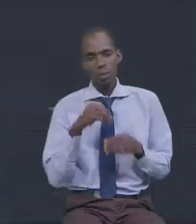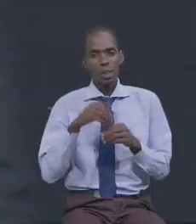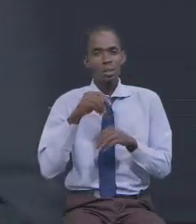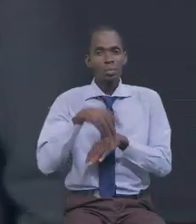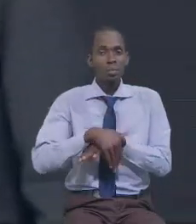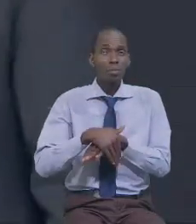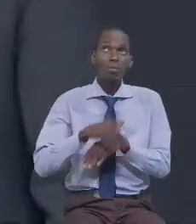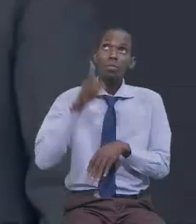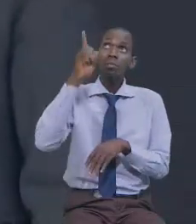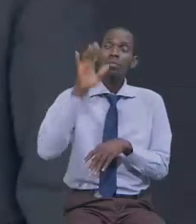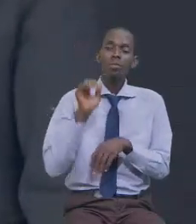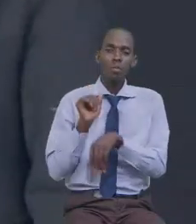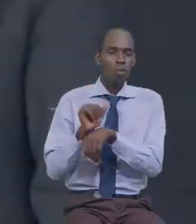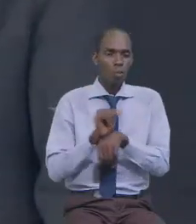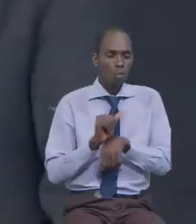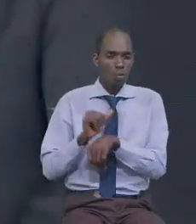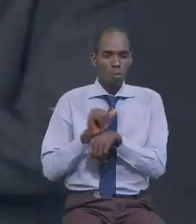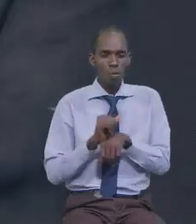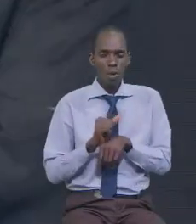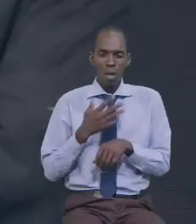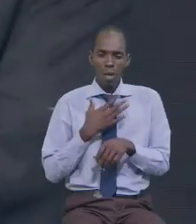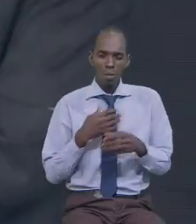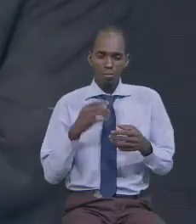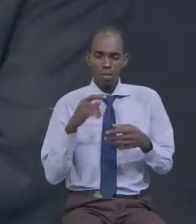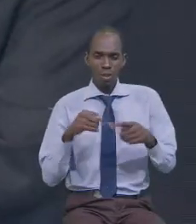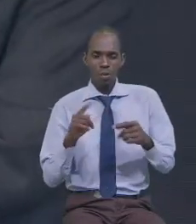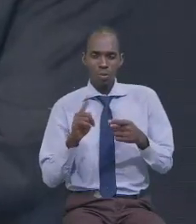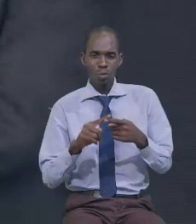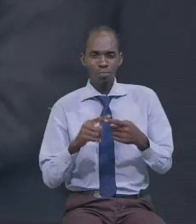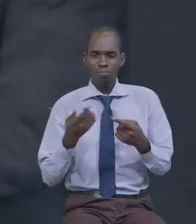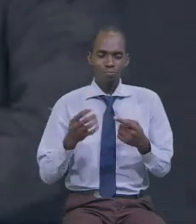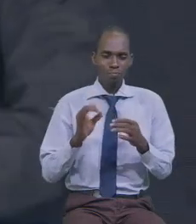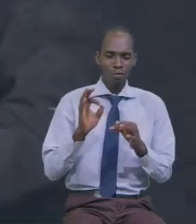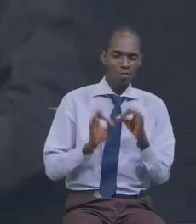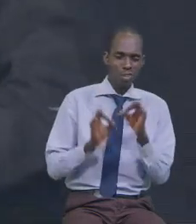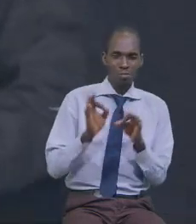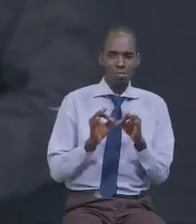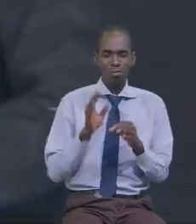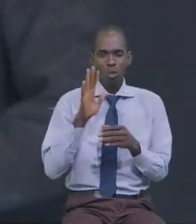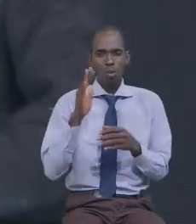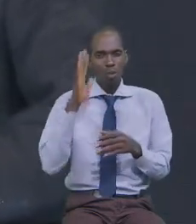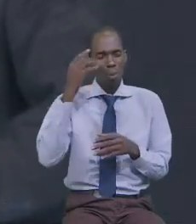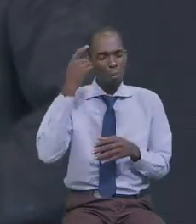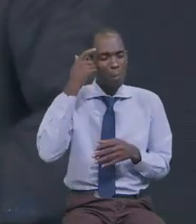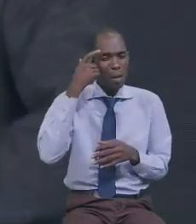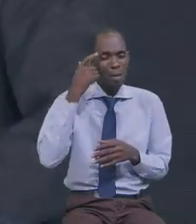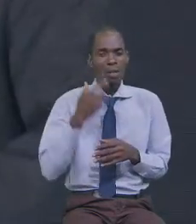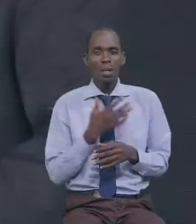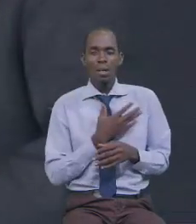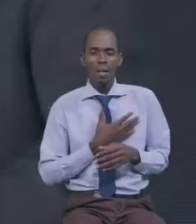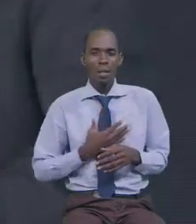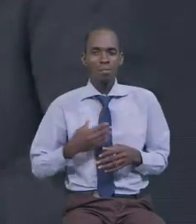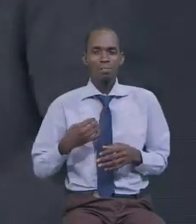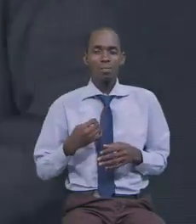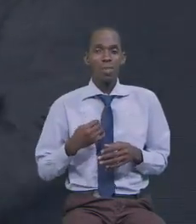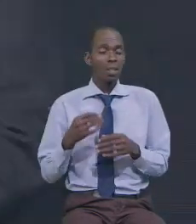works and resets your brain and resets your mind. And the weariness you had in the night,